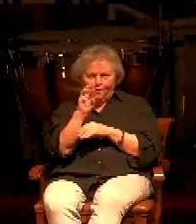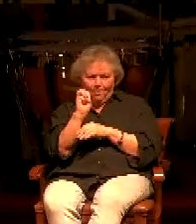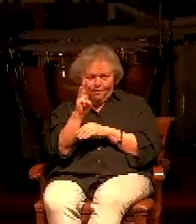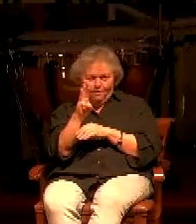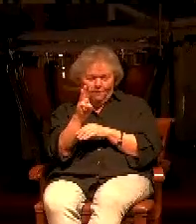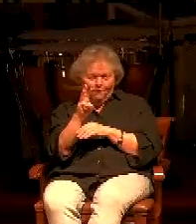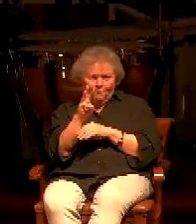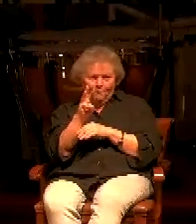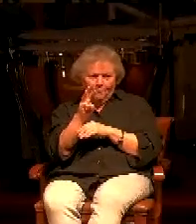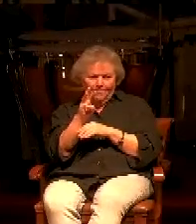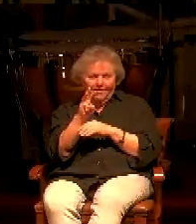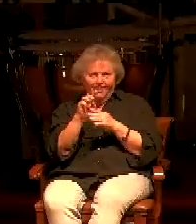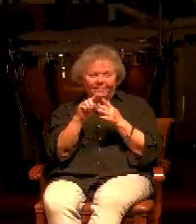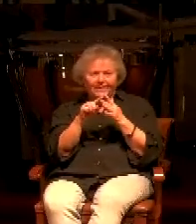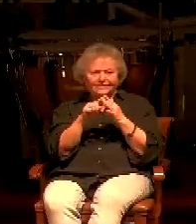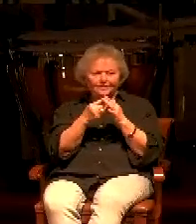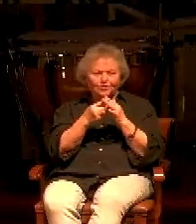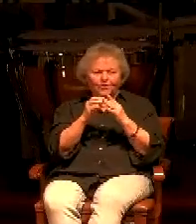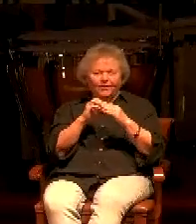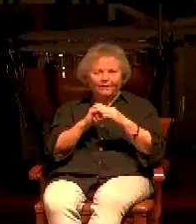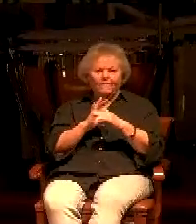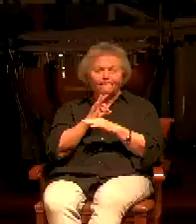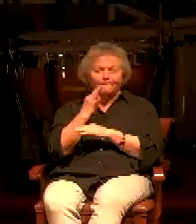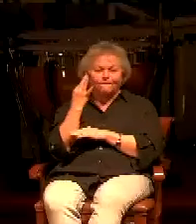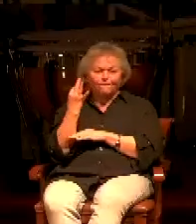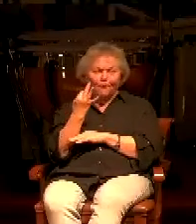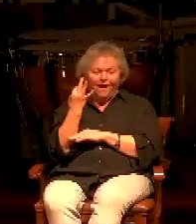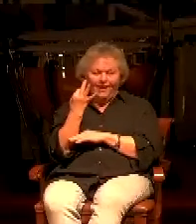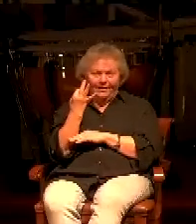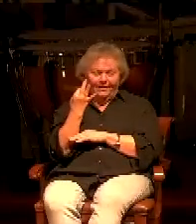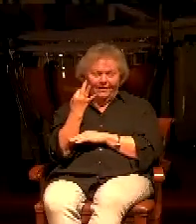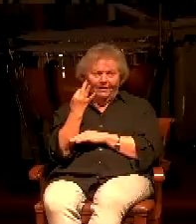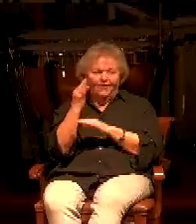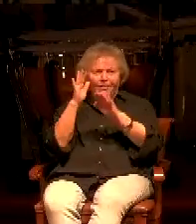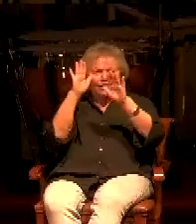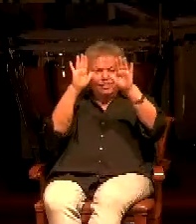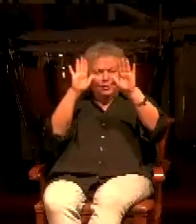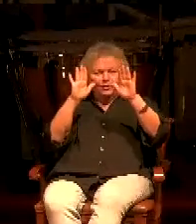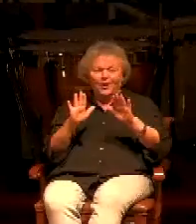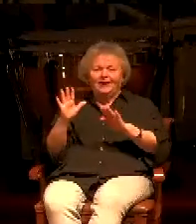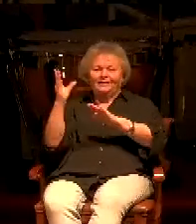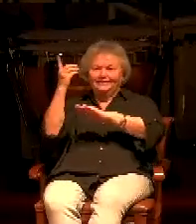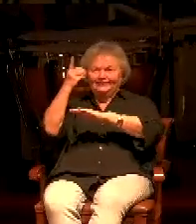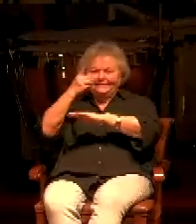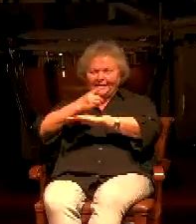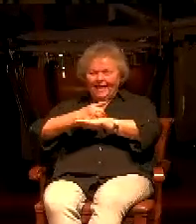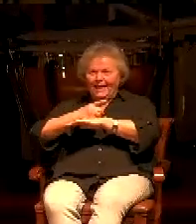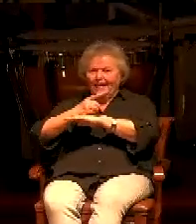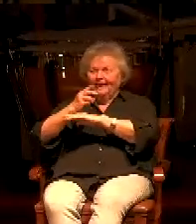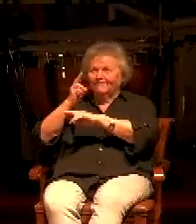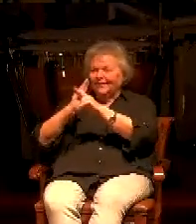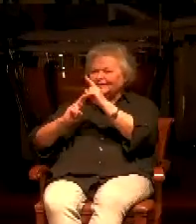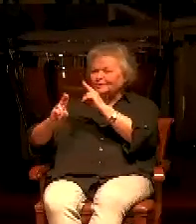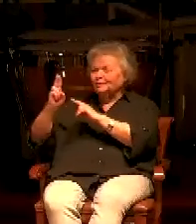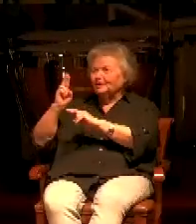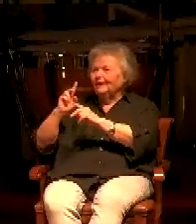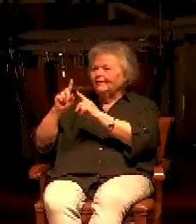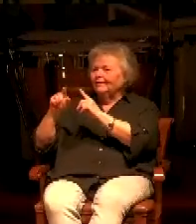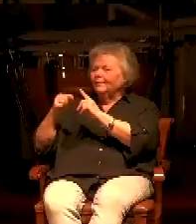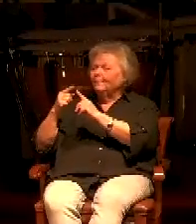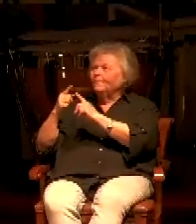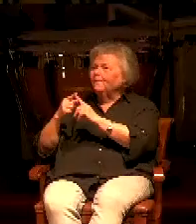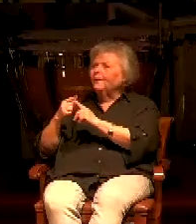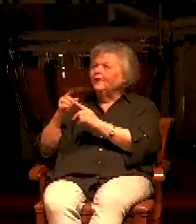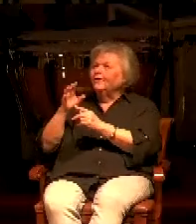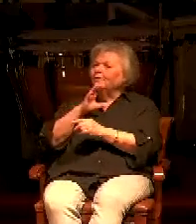started Friday, the greatest day for his forgiveness, when Christ began to die. He went to